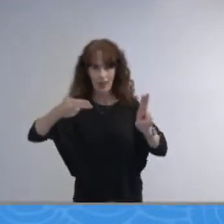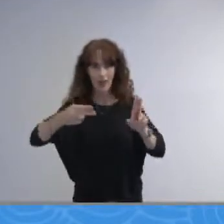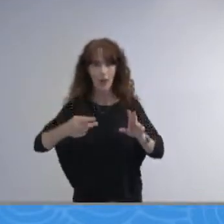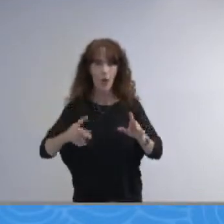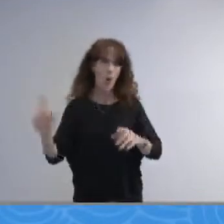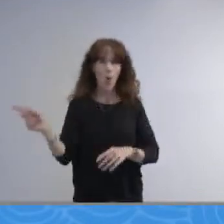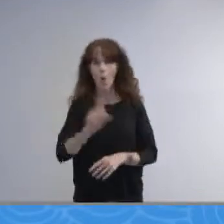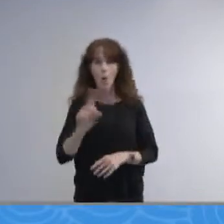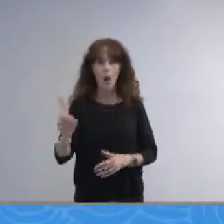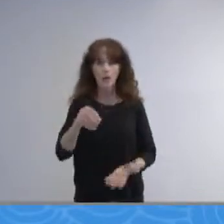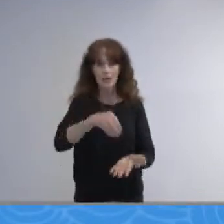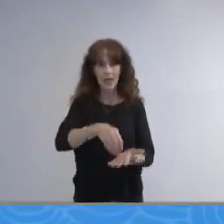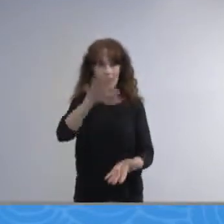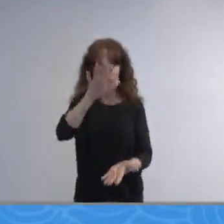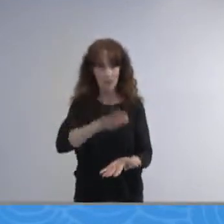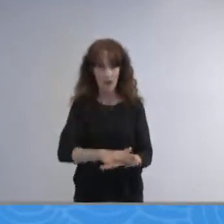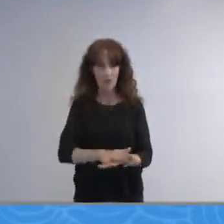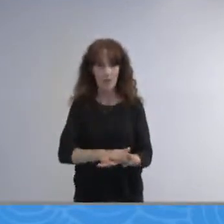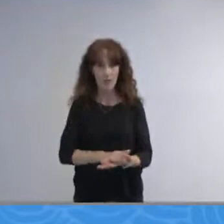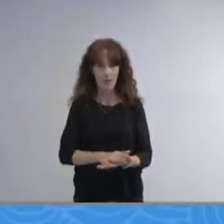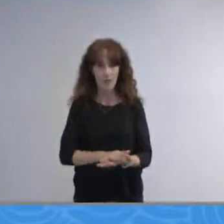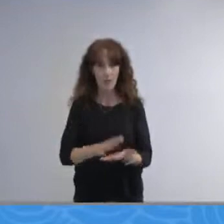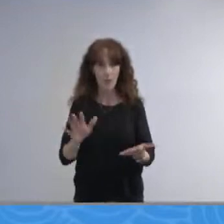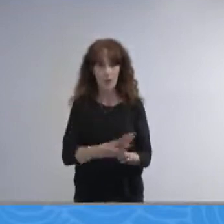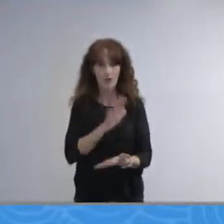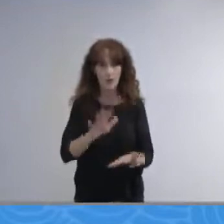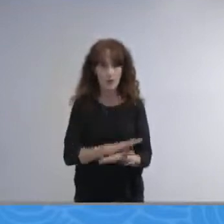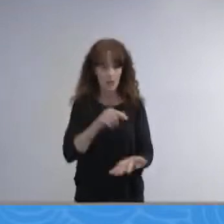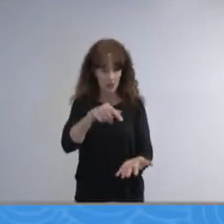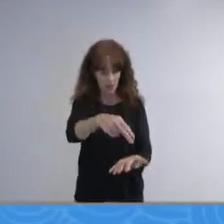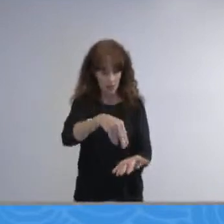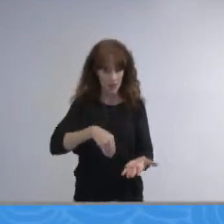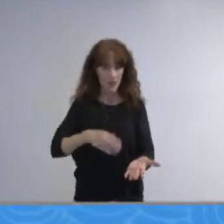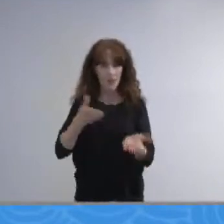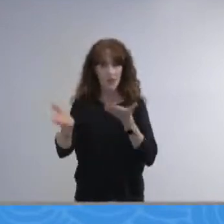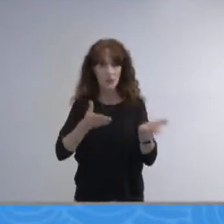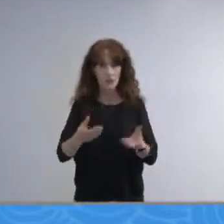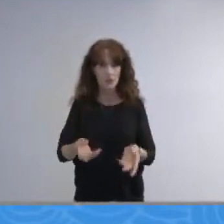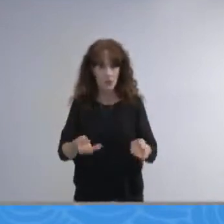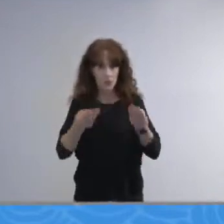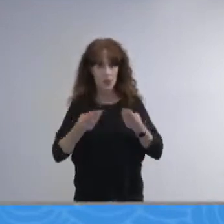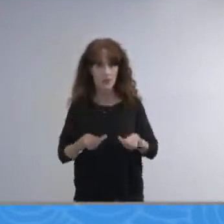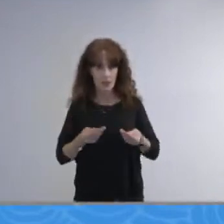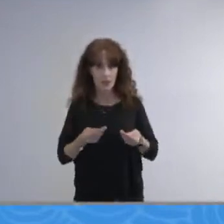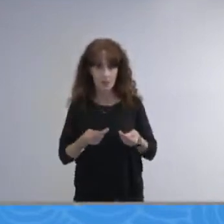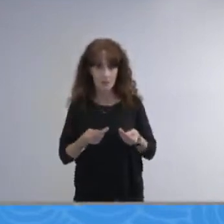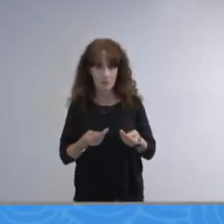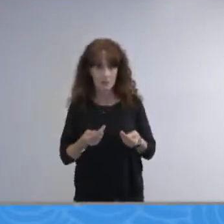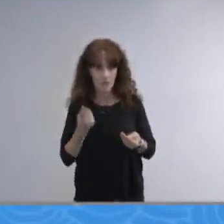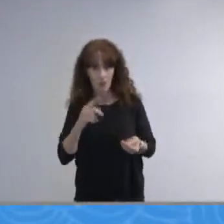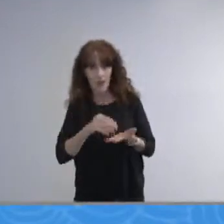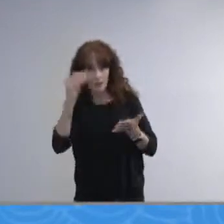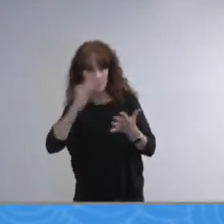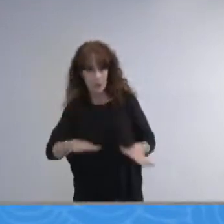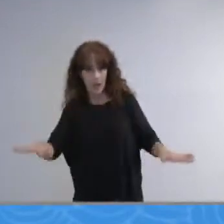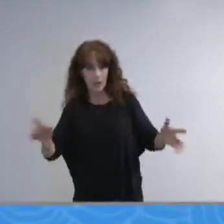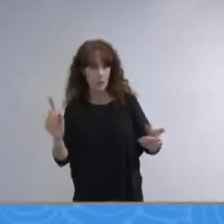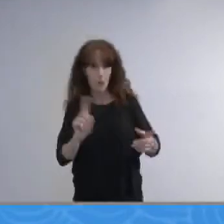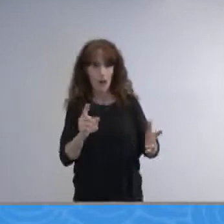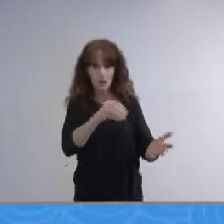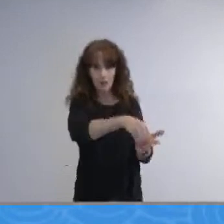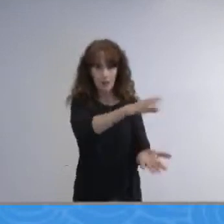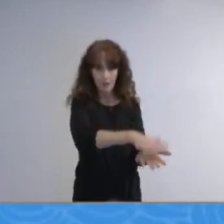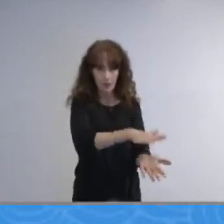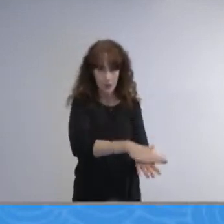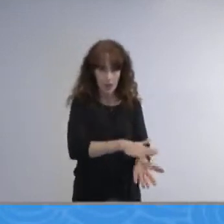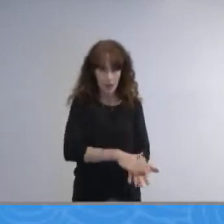is it documented, the documentation of the services that you're giving my child? Where is that being put? Where is that being